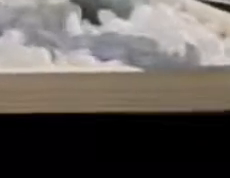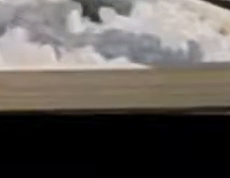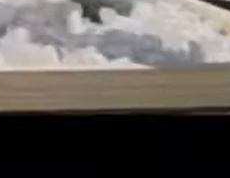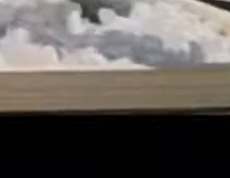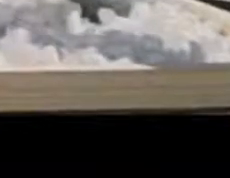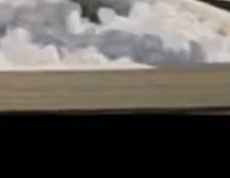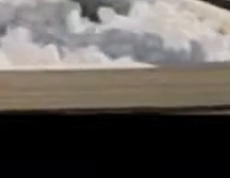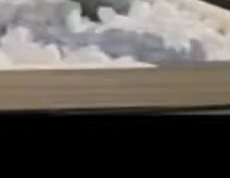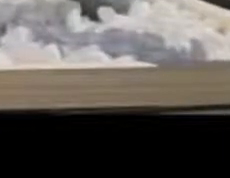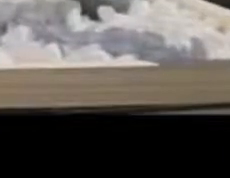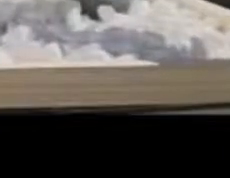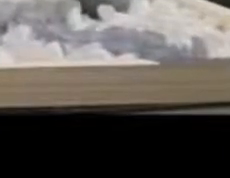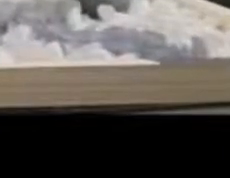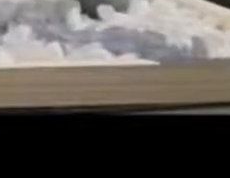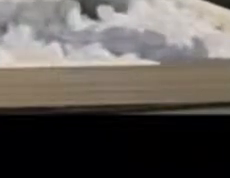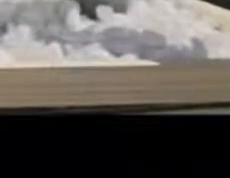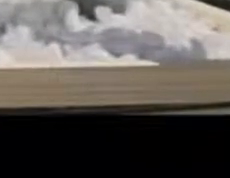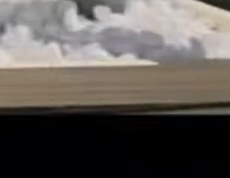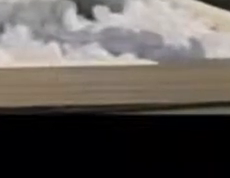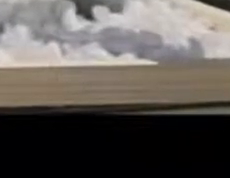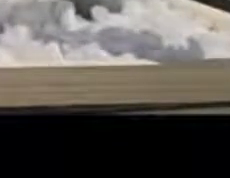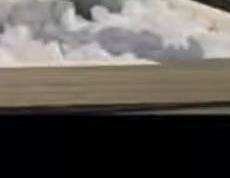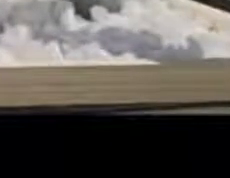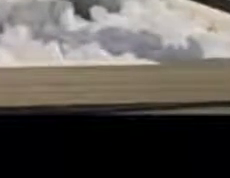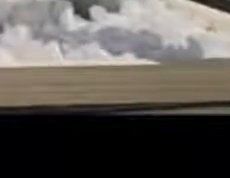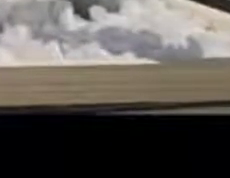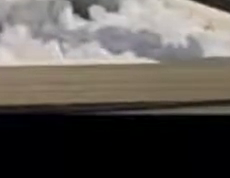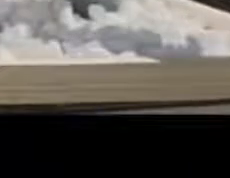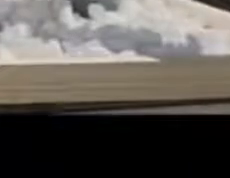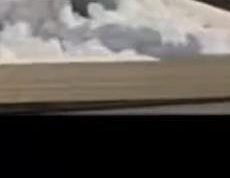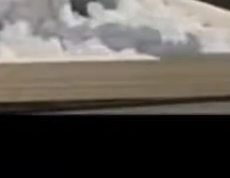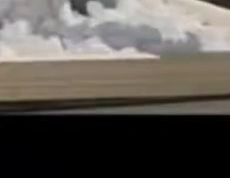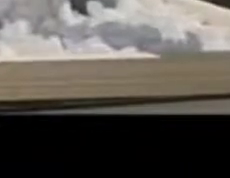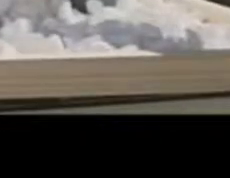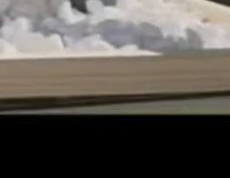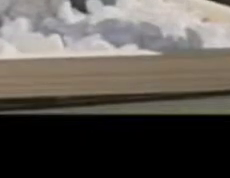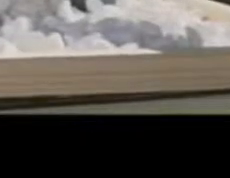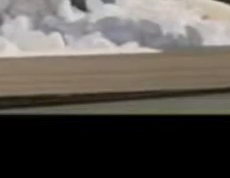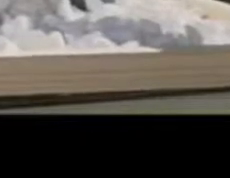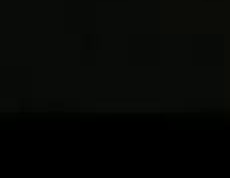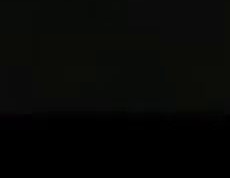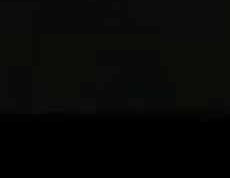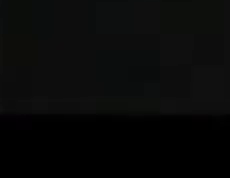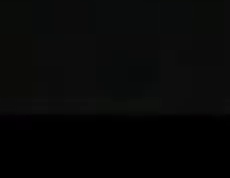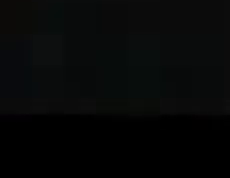headboard design that I've done for bedroom number 2 in the White House. So stay tuned.